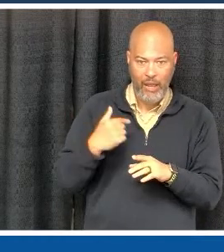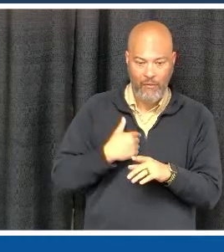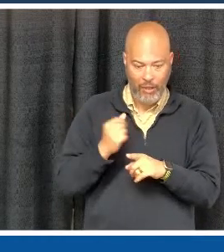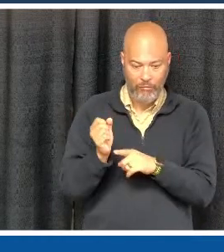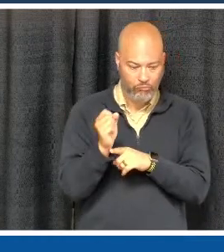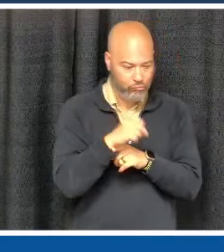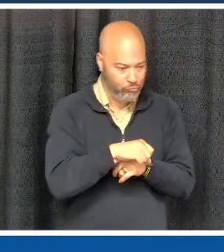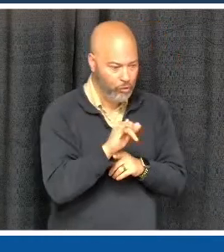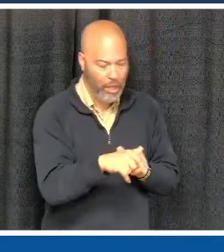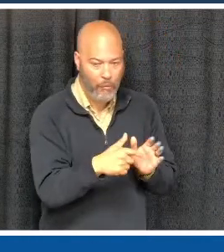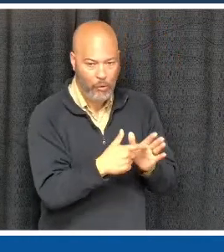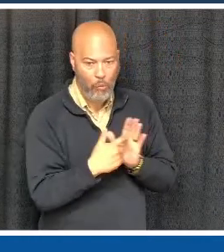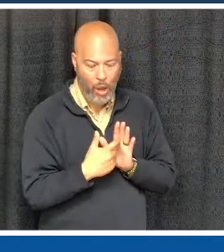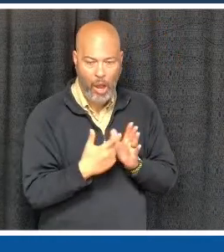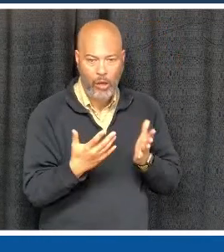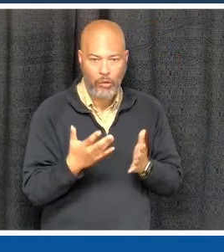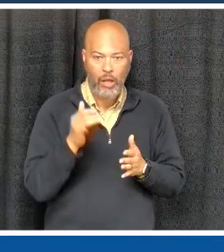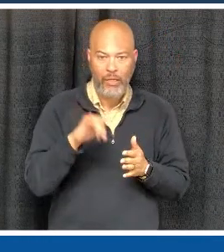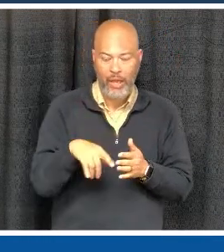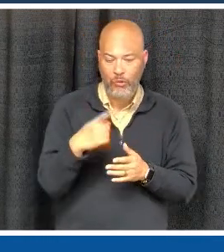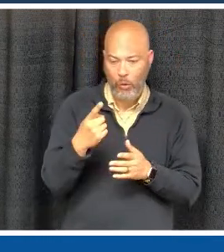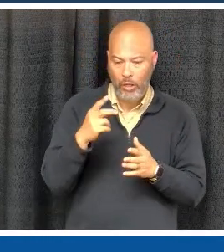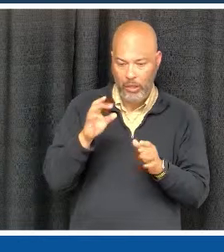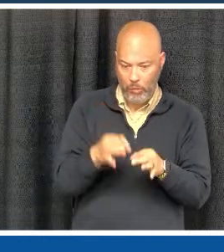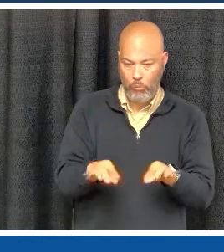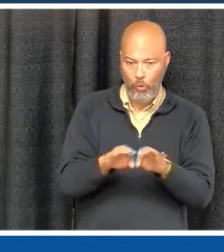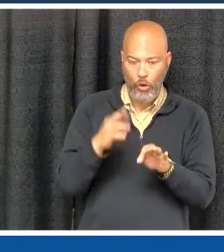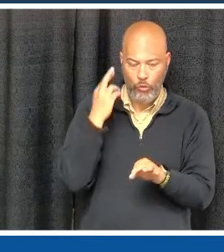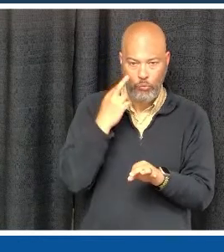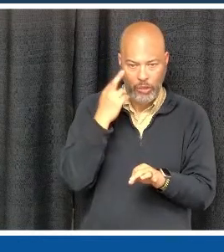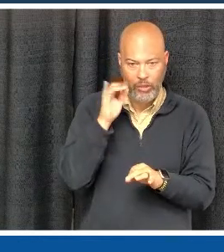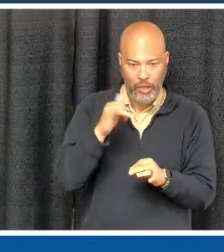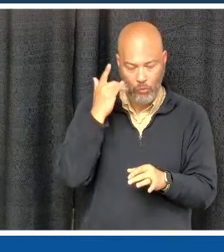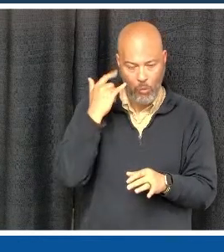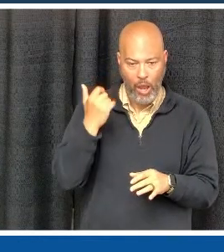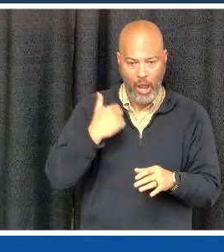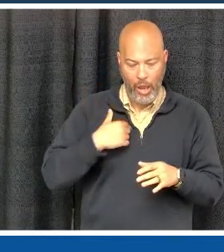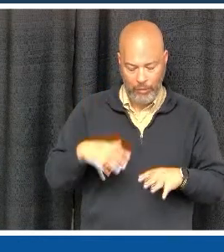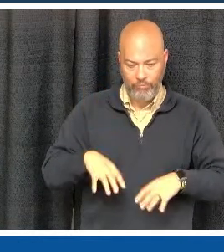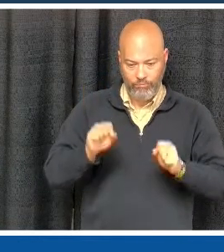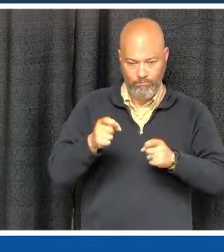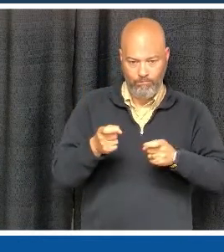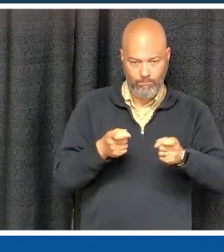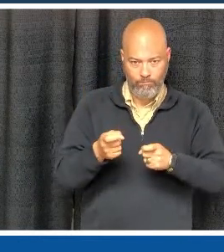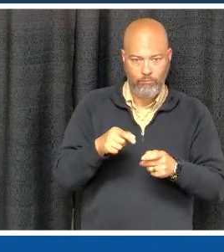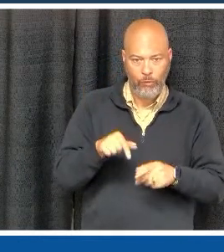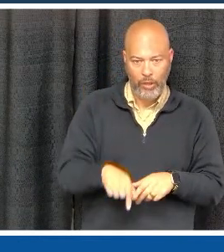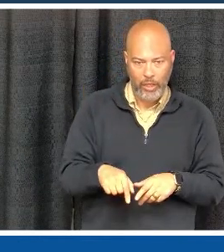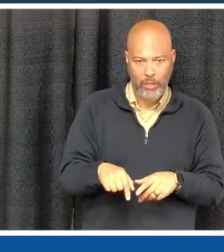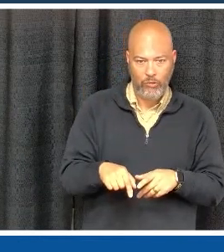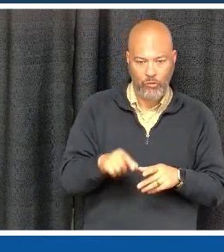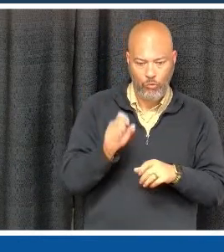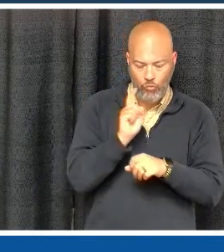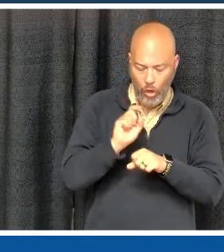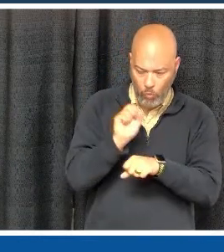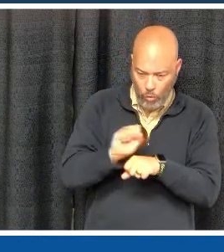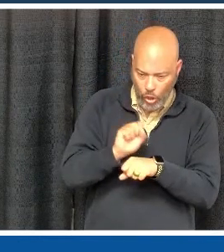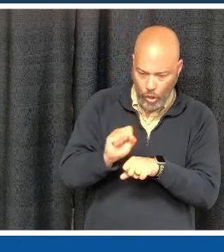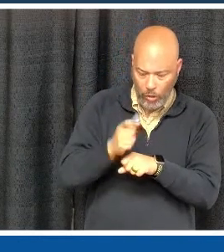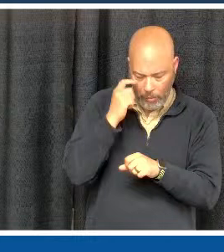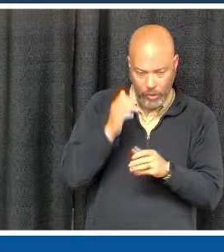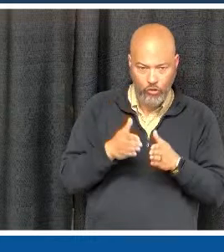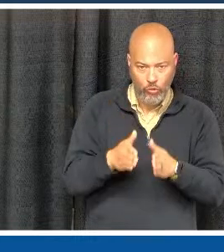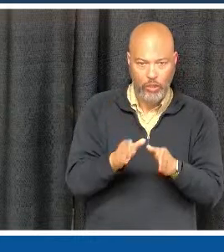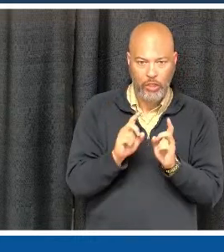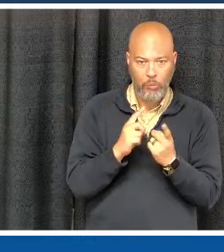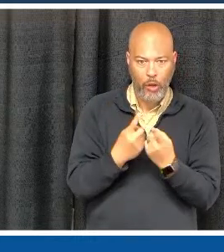that requirement. That is one of the key reasons that I took up this ordinance and really started working on it, because the street